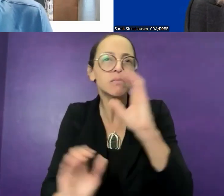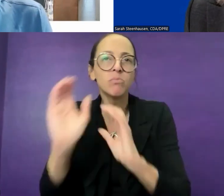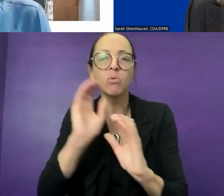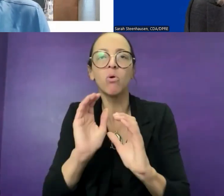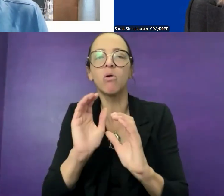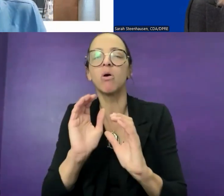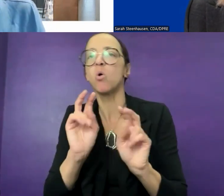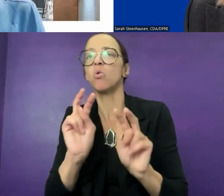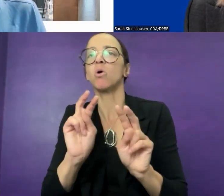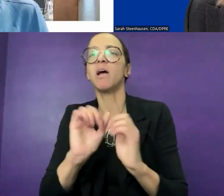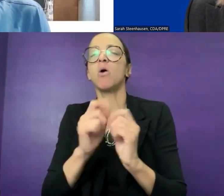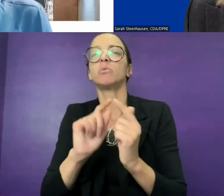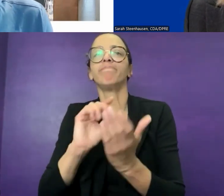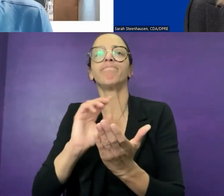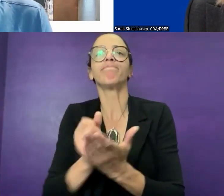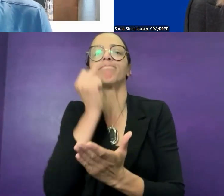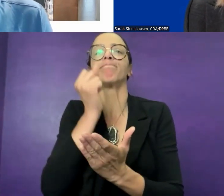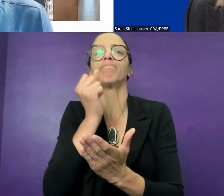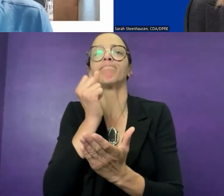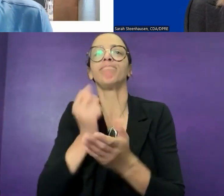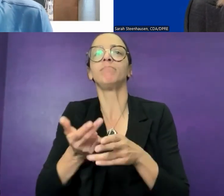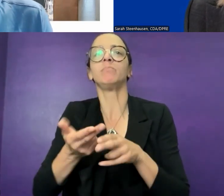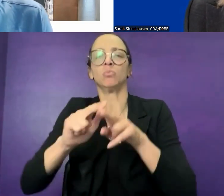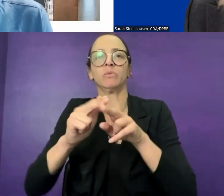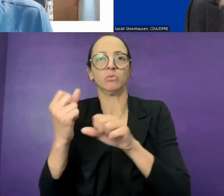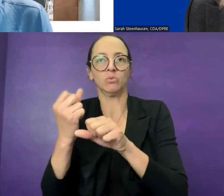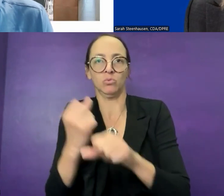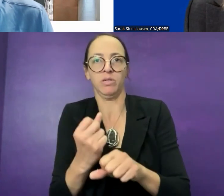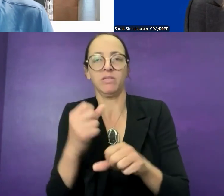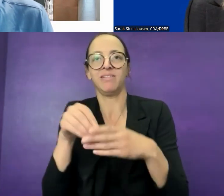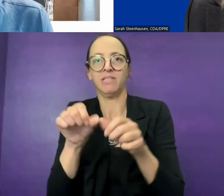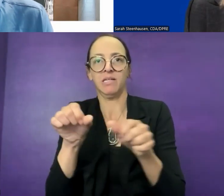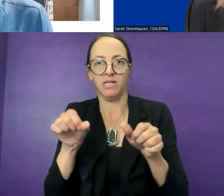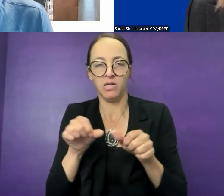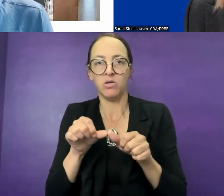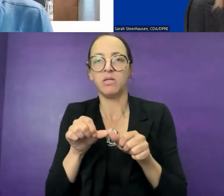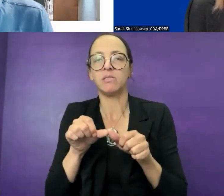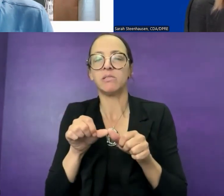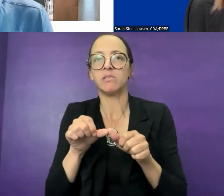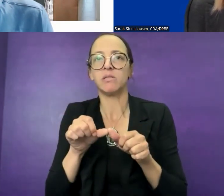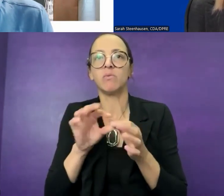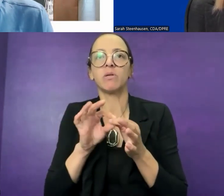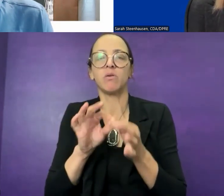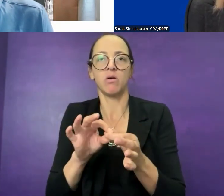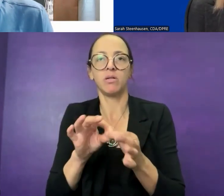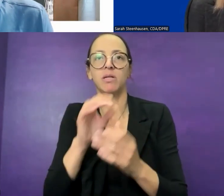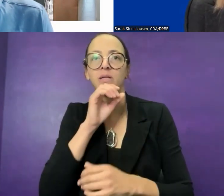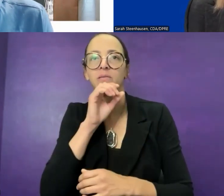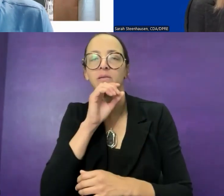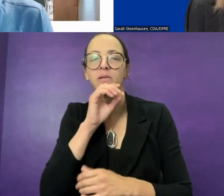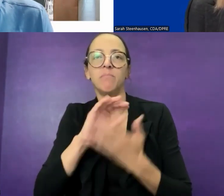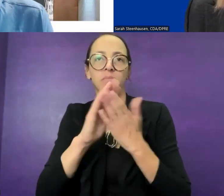aging network and our area agencies on aging, and our work separately but related